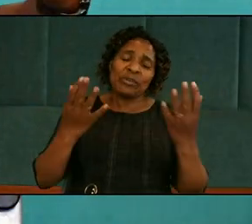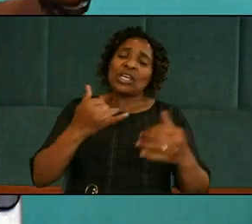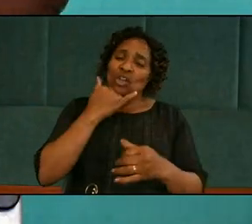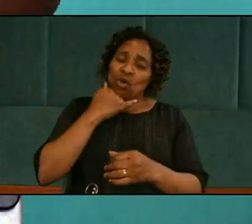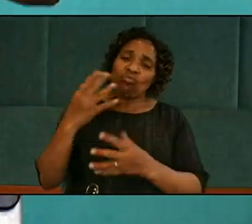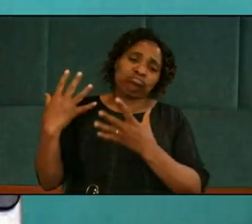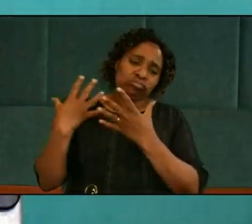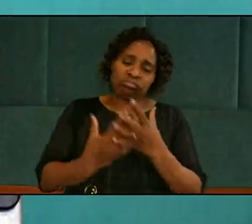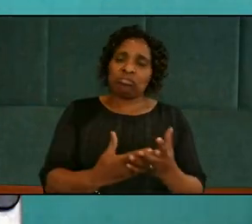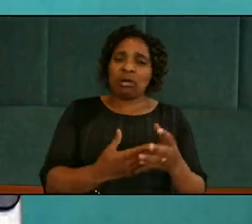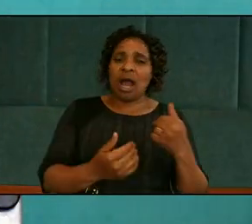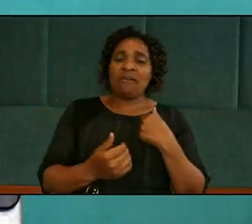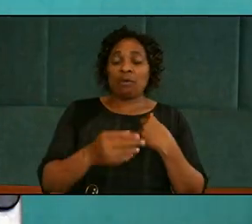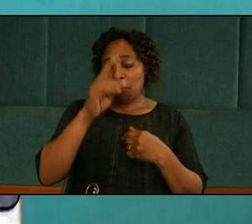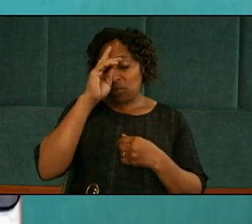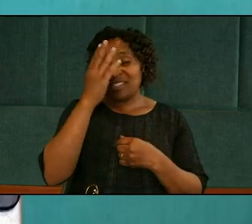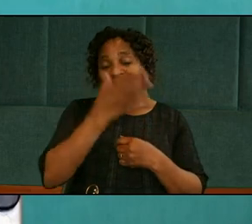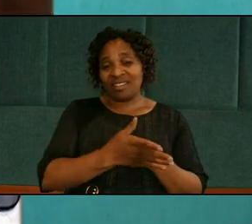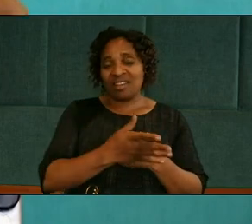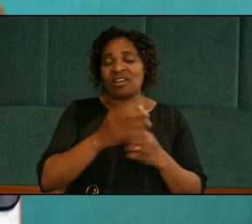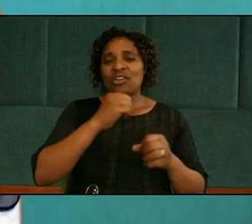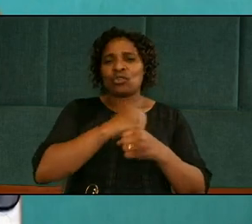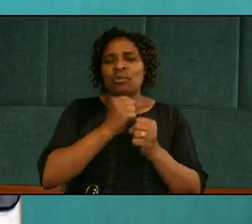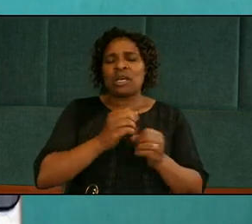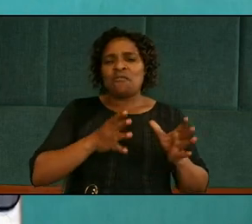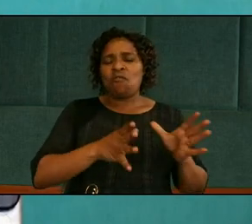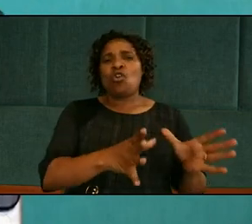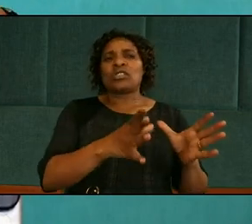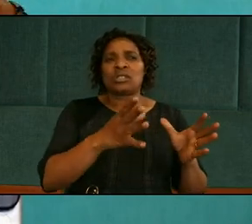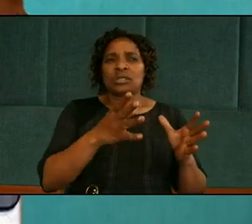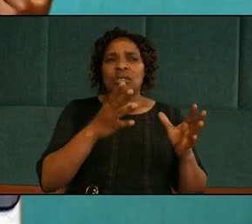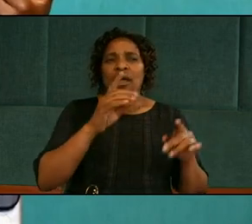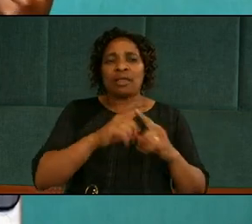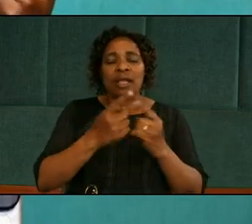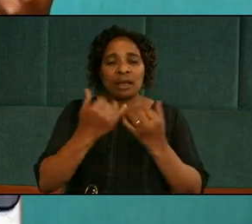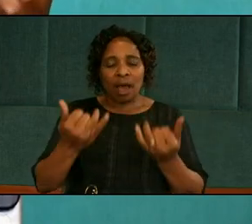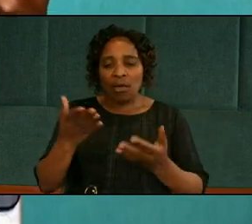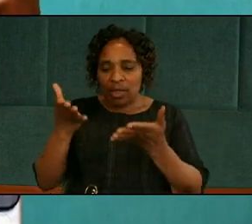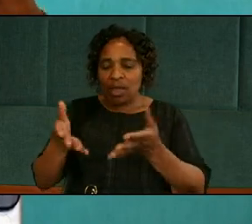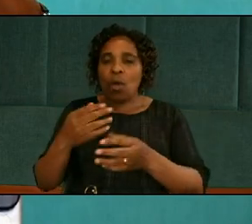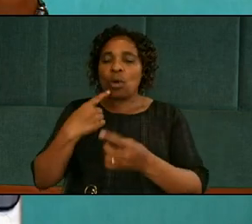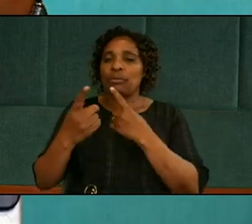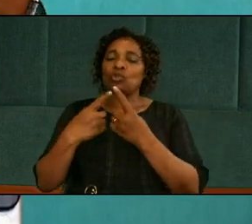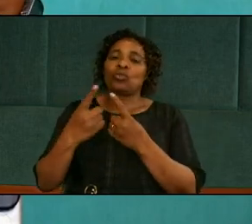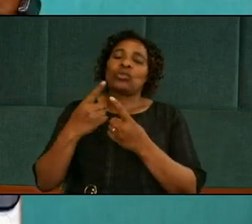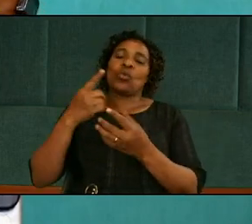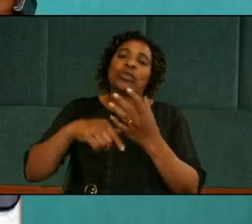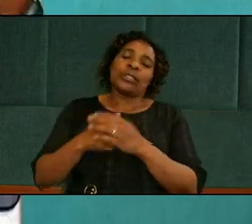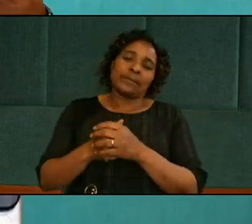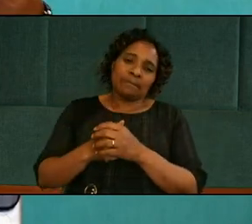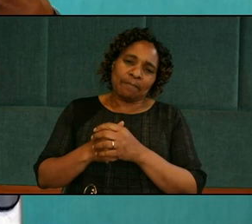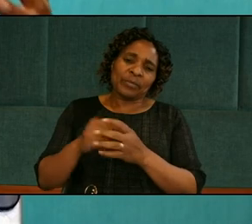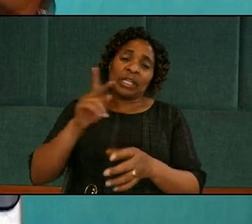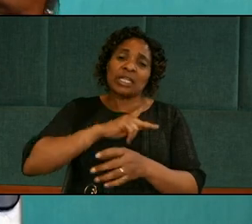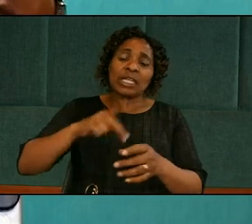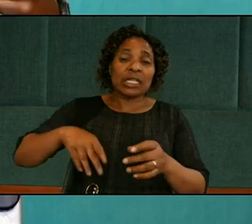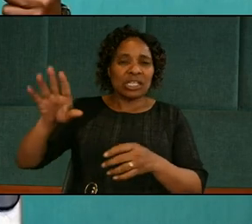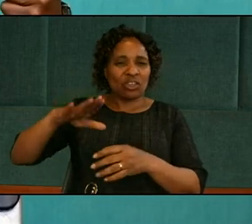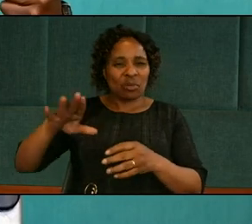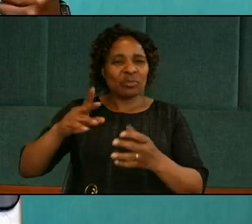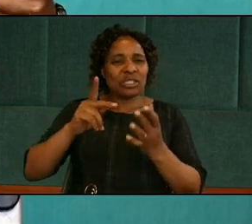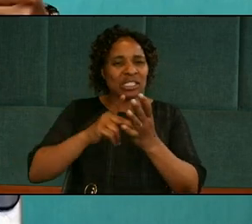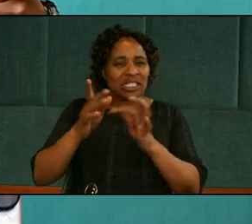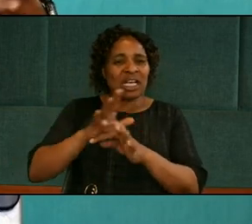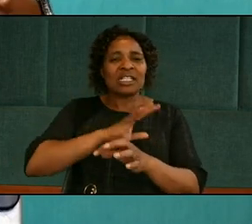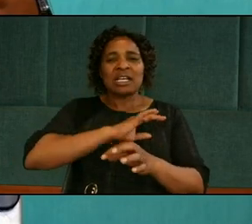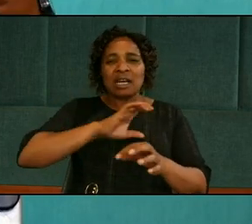the police there to enforce it. However, here we're being told that, you know, the kingdom that Christ is setting